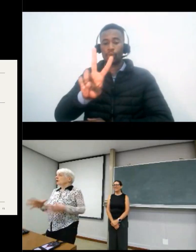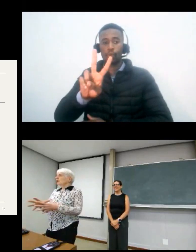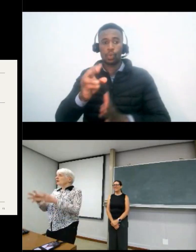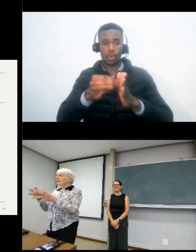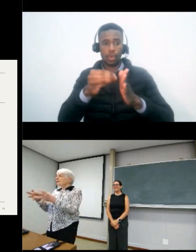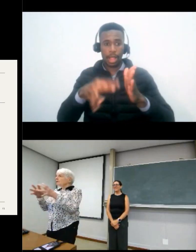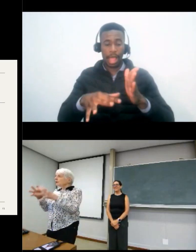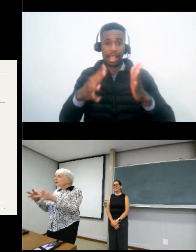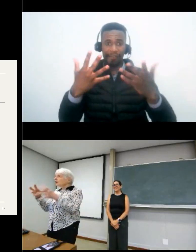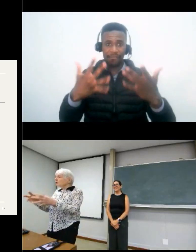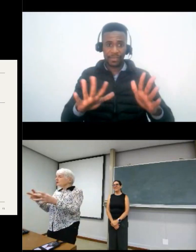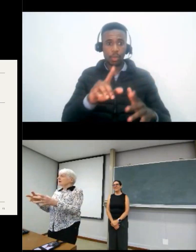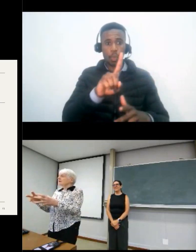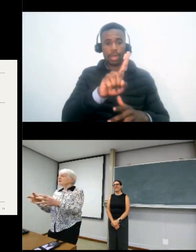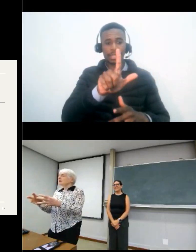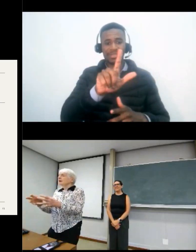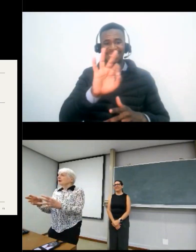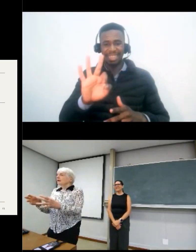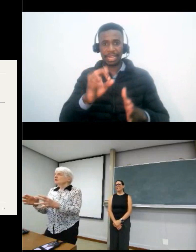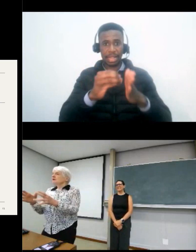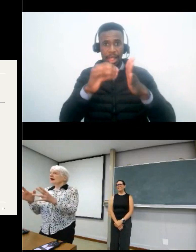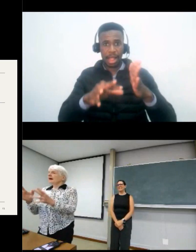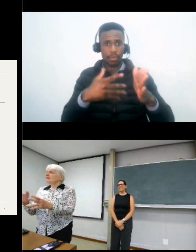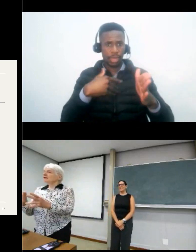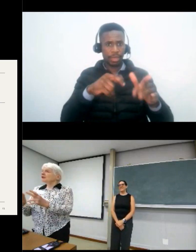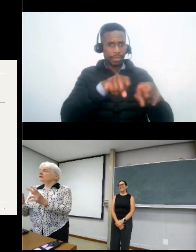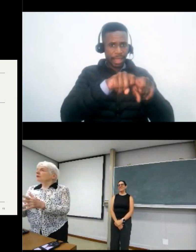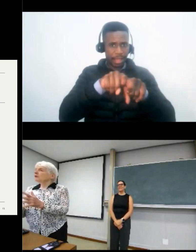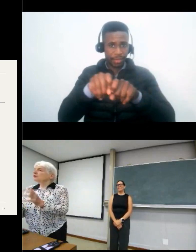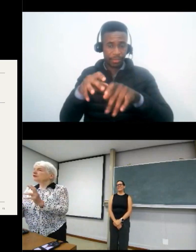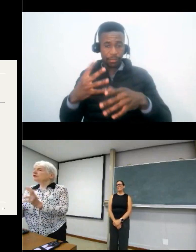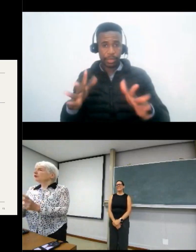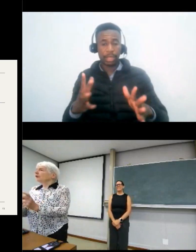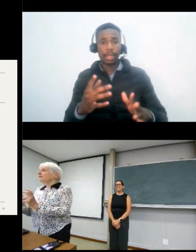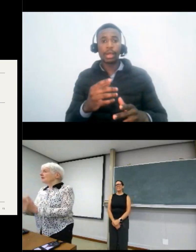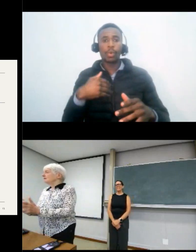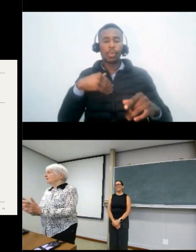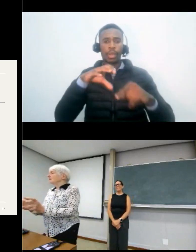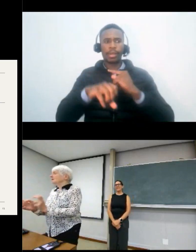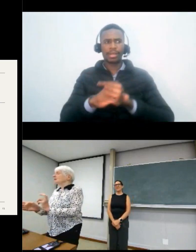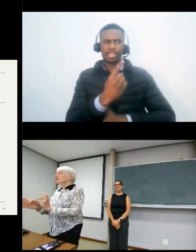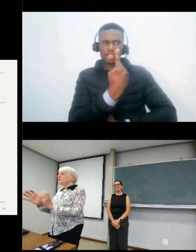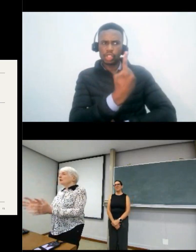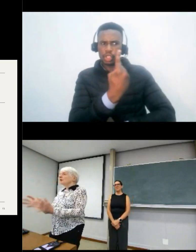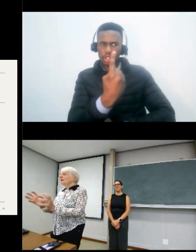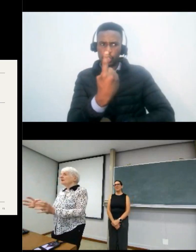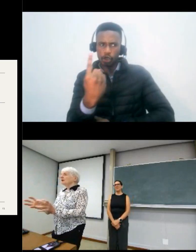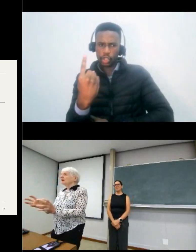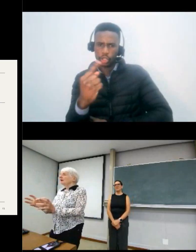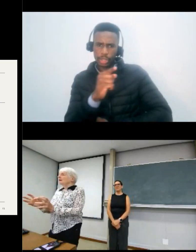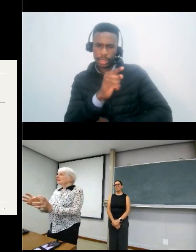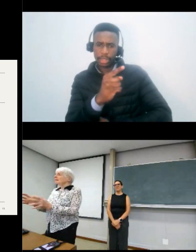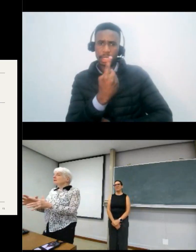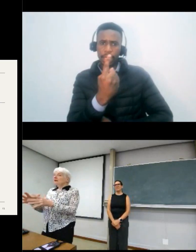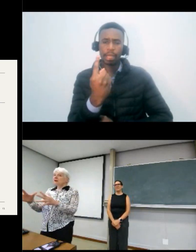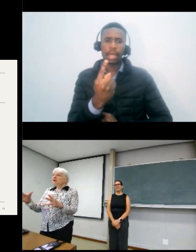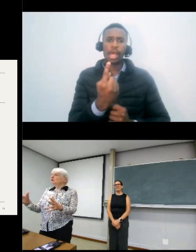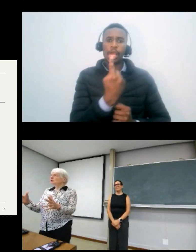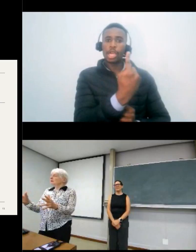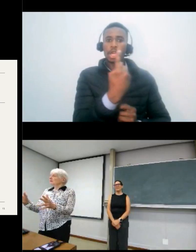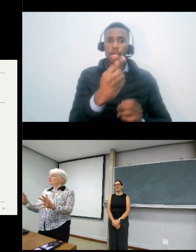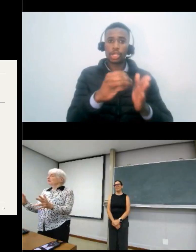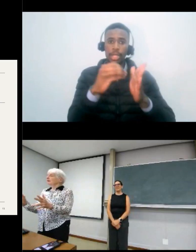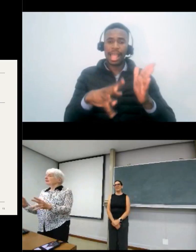was per lemma, per concept, there was an average of almost 4 variants per lemma. Seems